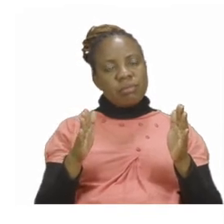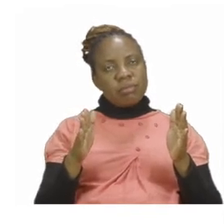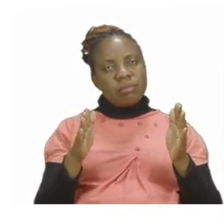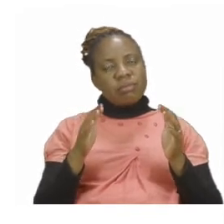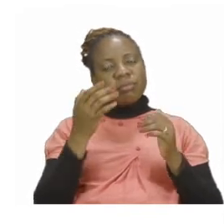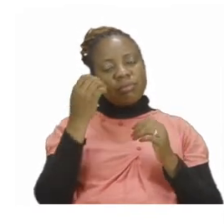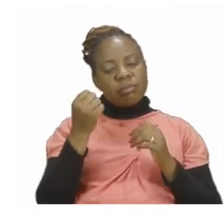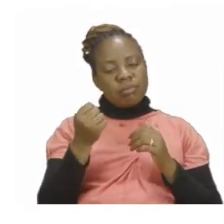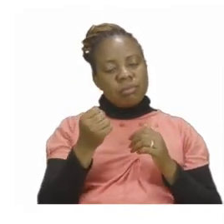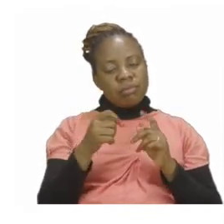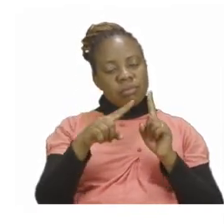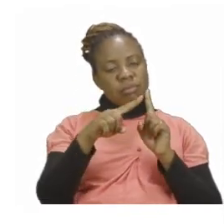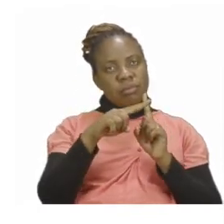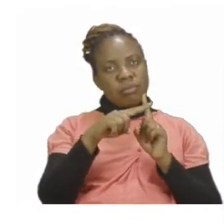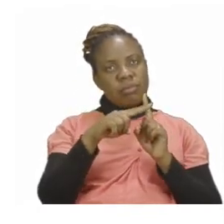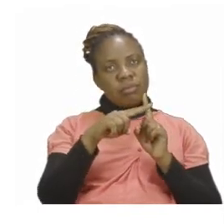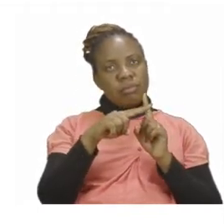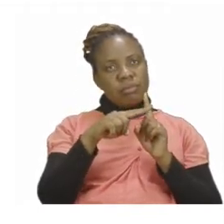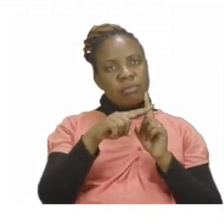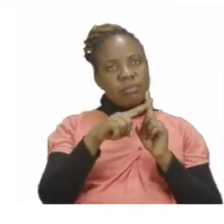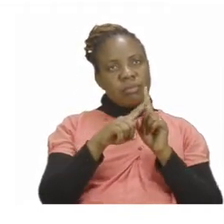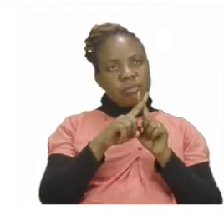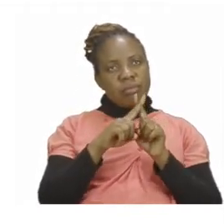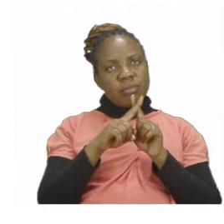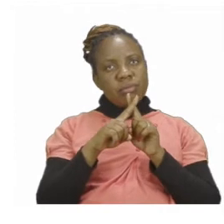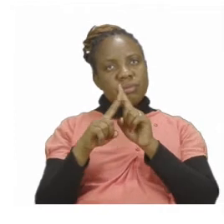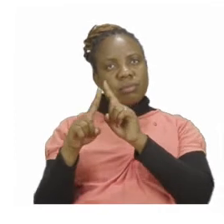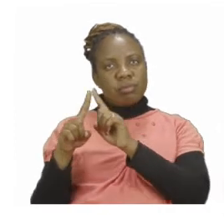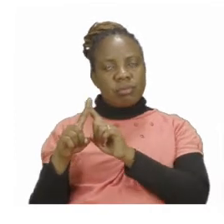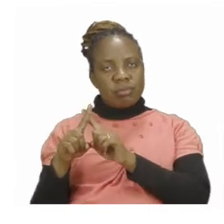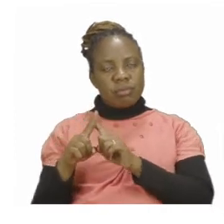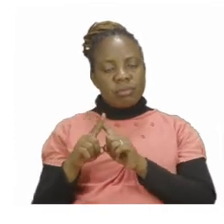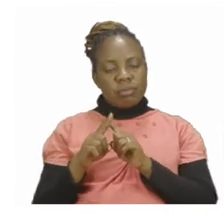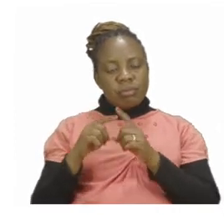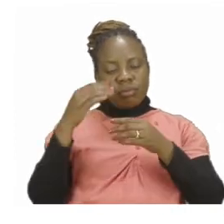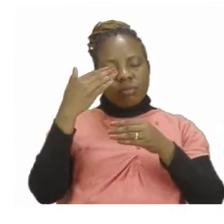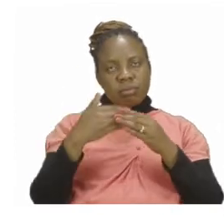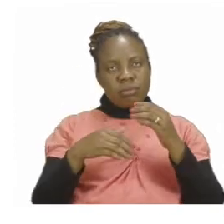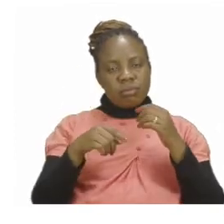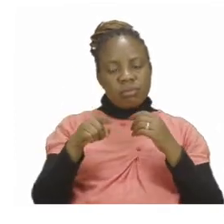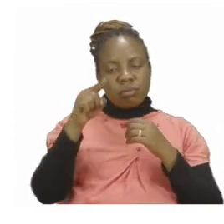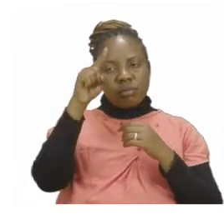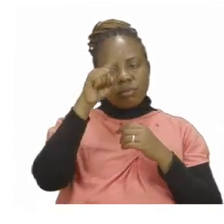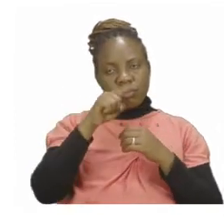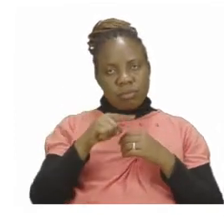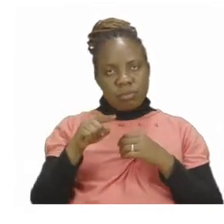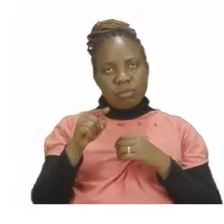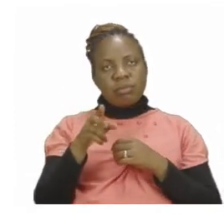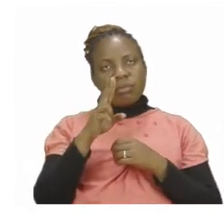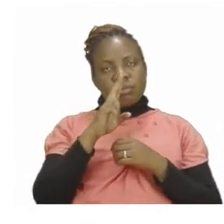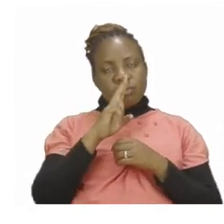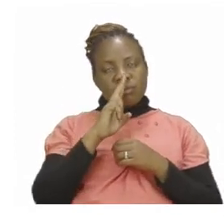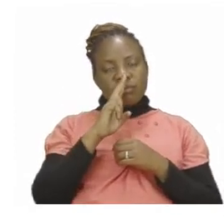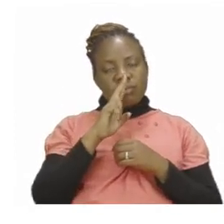page. And then in the middle of the page, you have all the answers to these